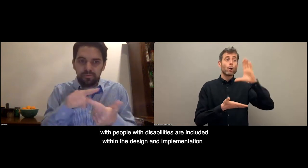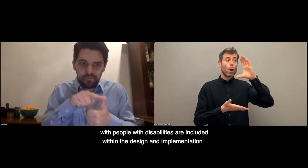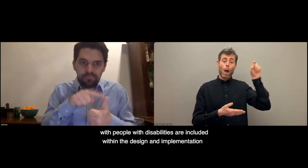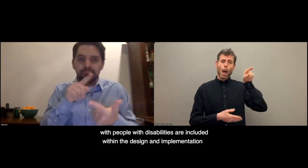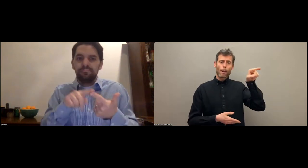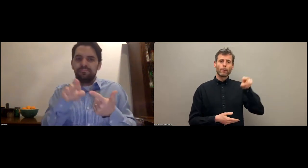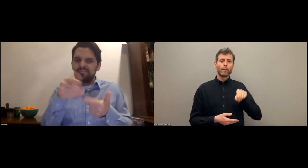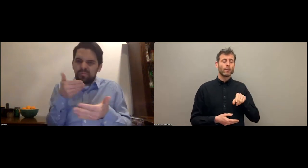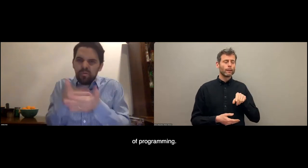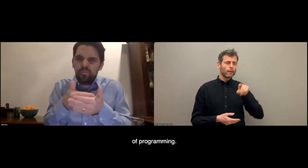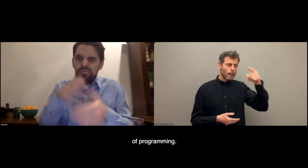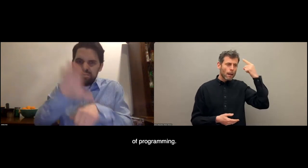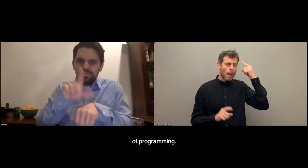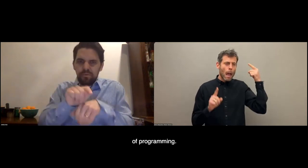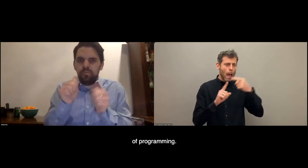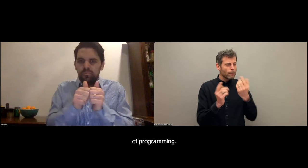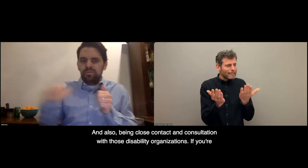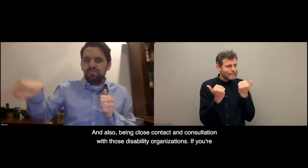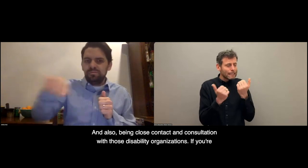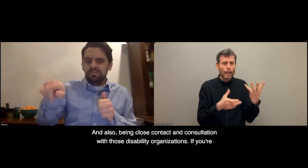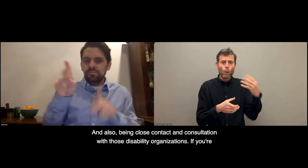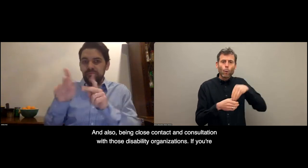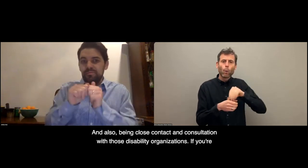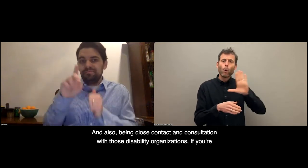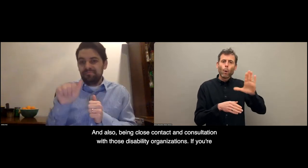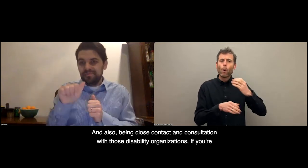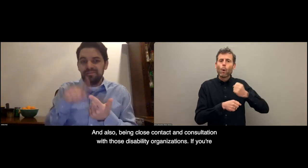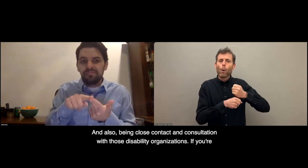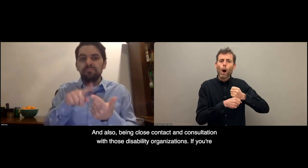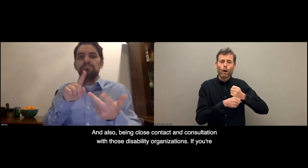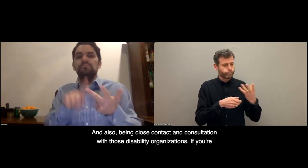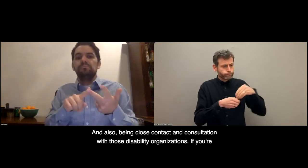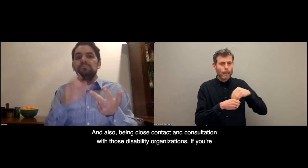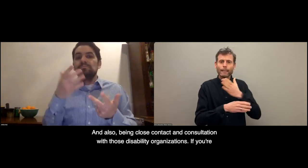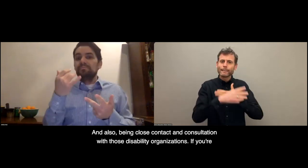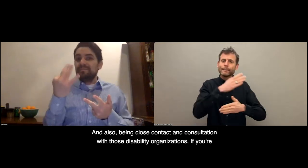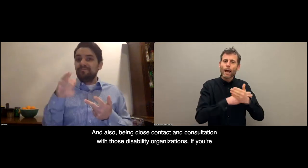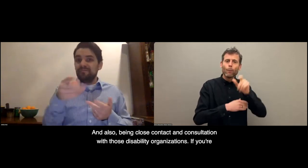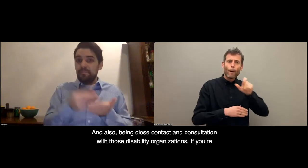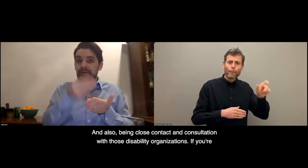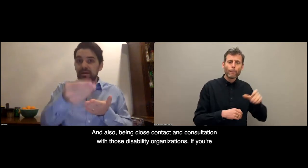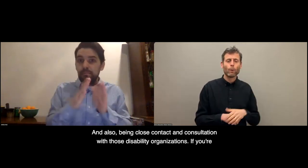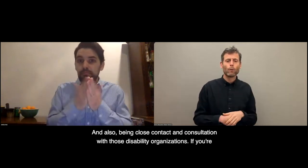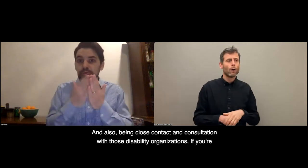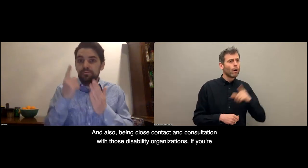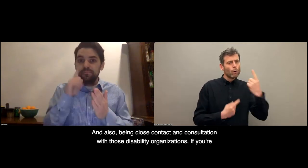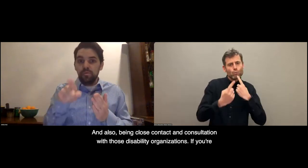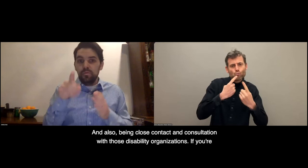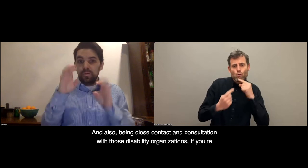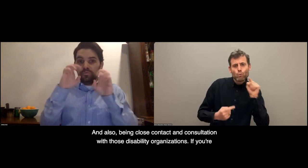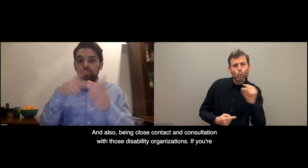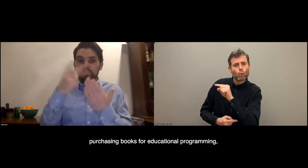design and implementation of programming. And also be in close contact and consultation with those